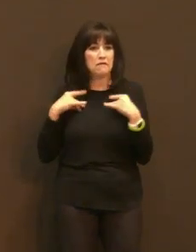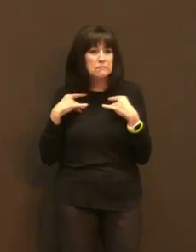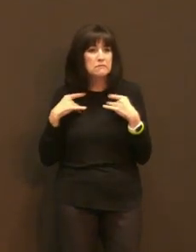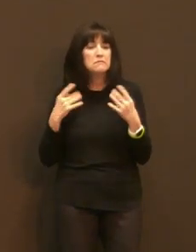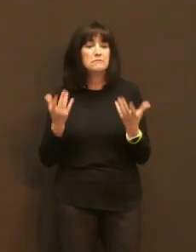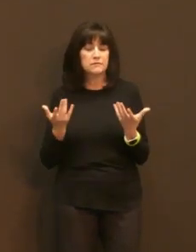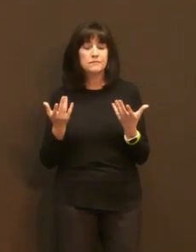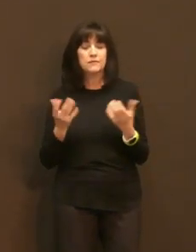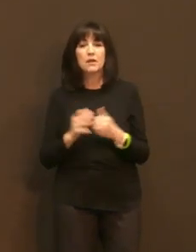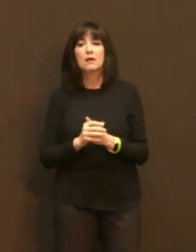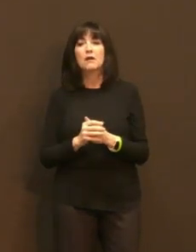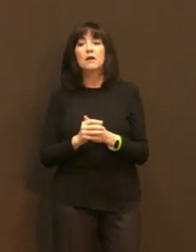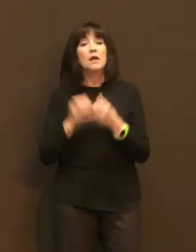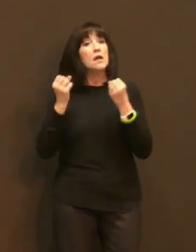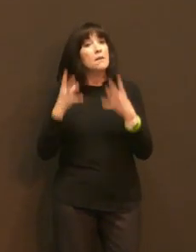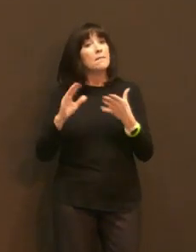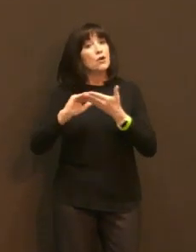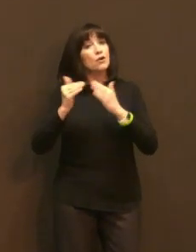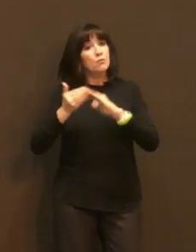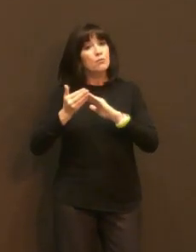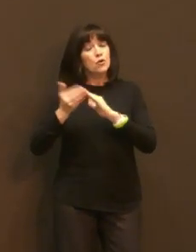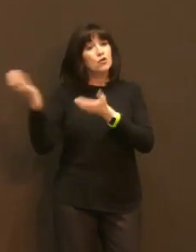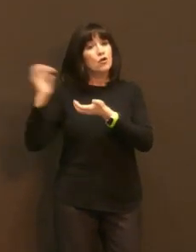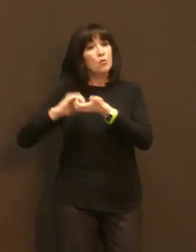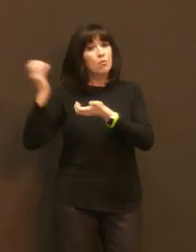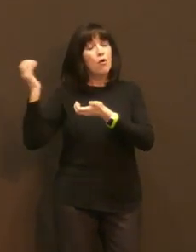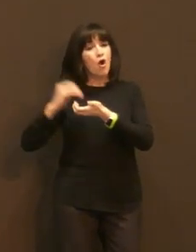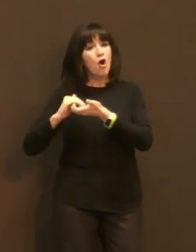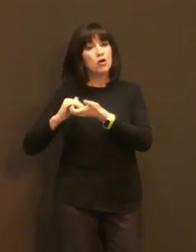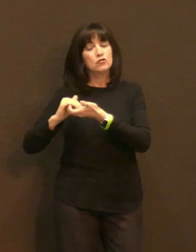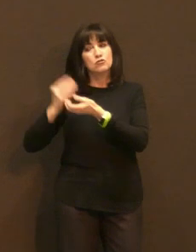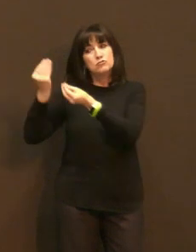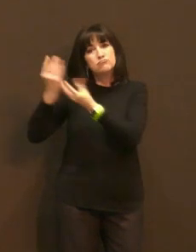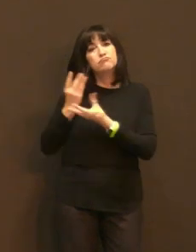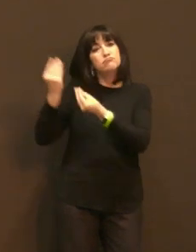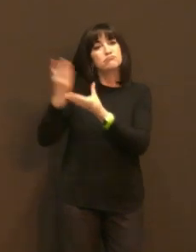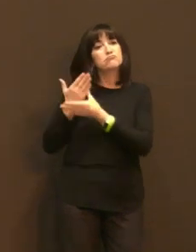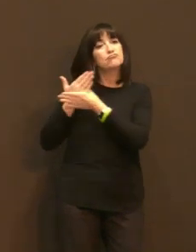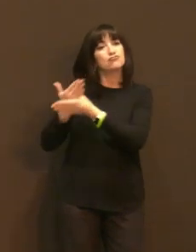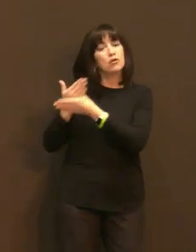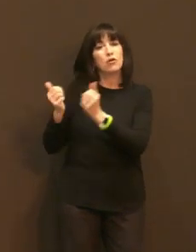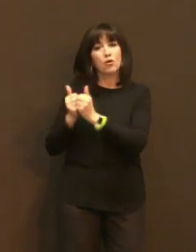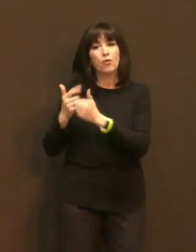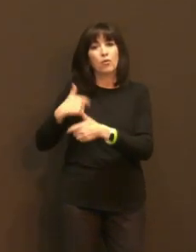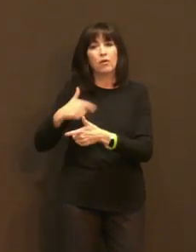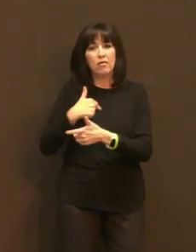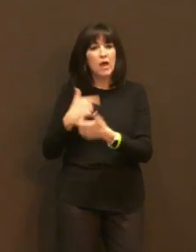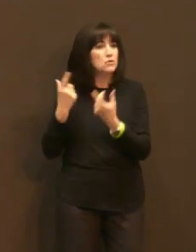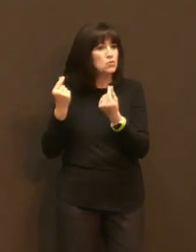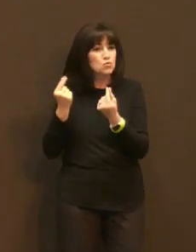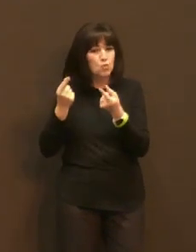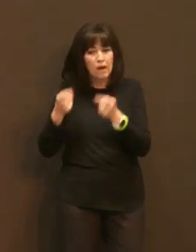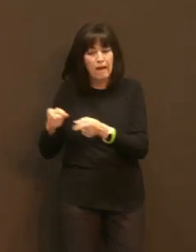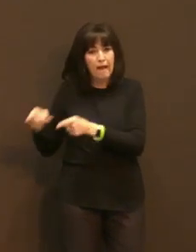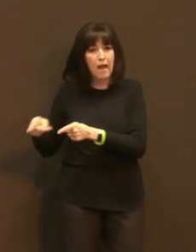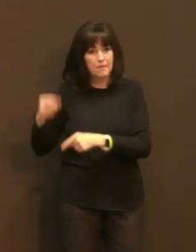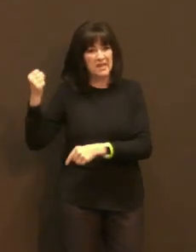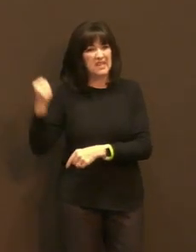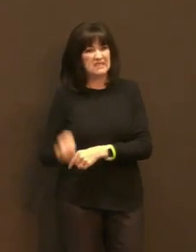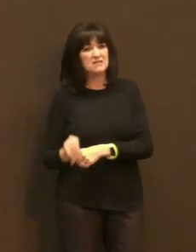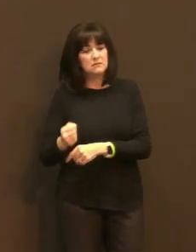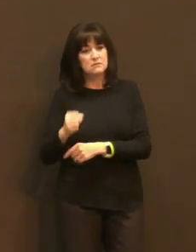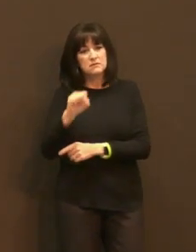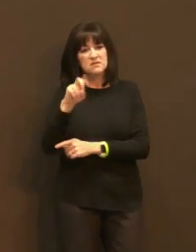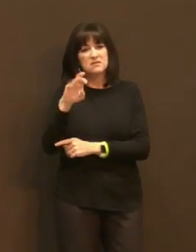us as far as what we know is happening in Sussex County right now, which is significant increases